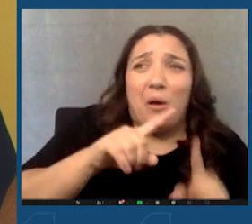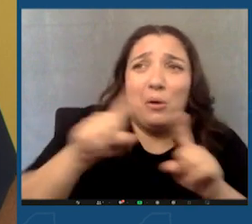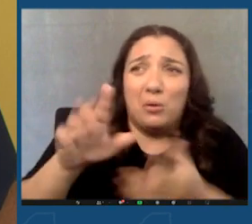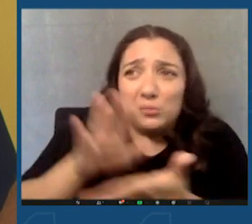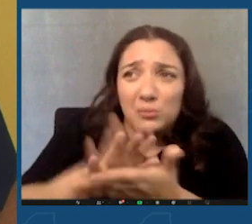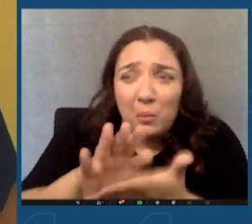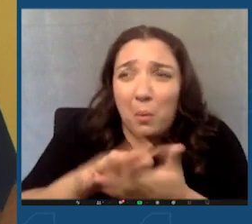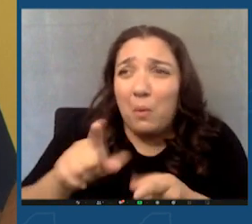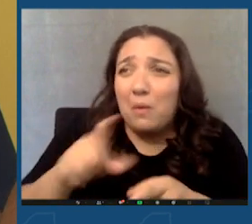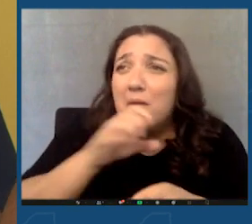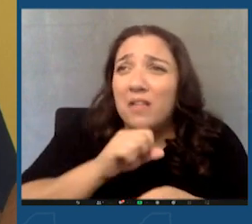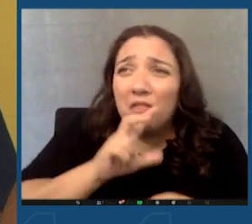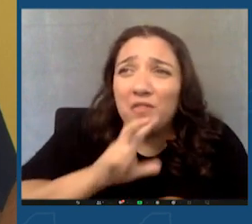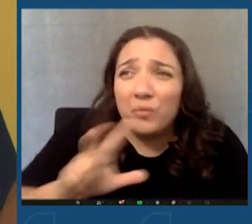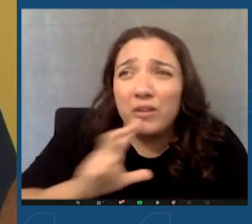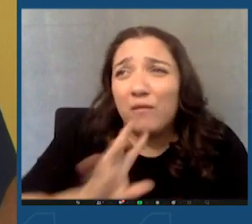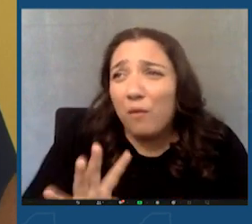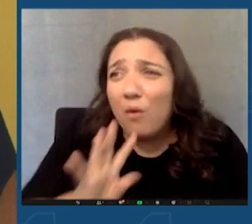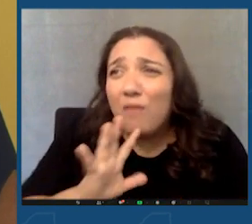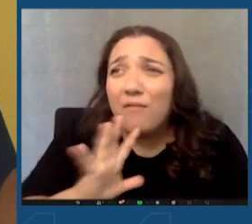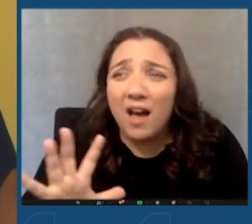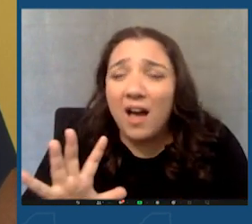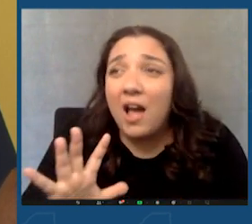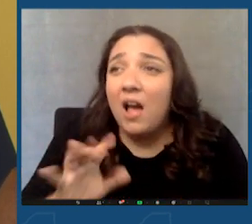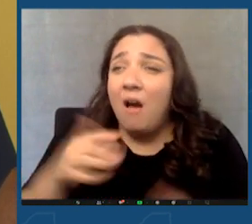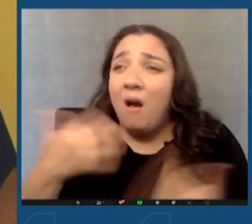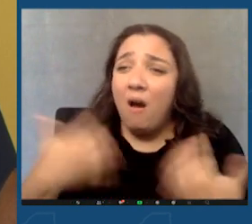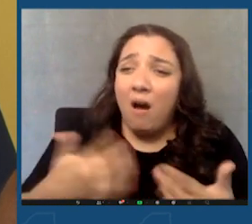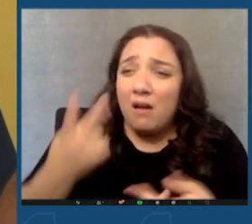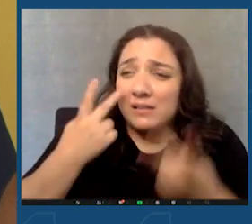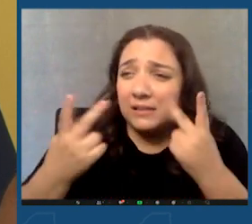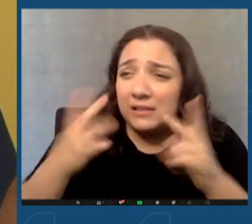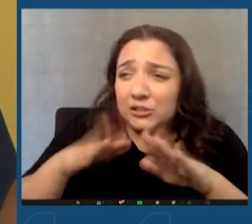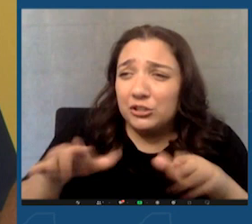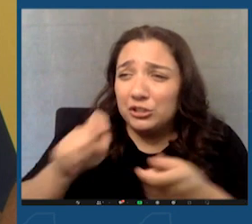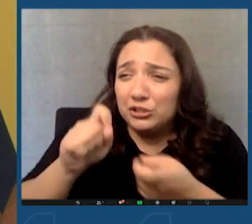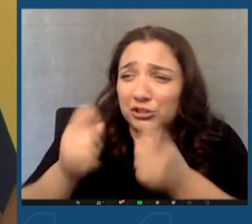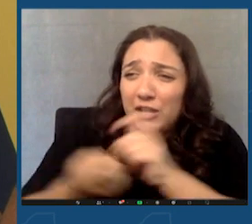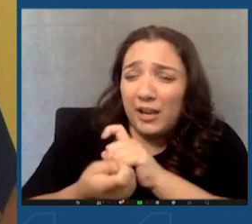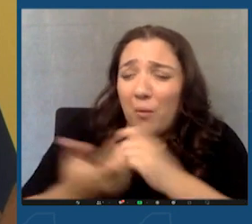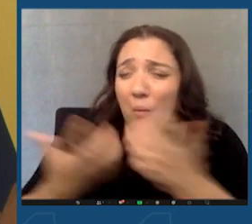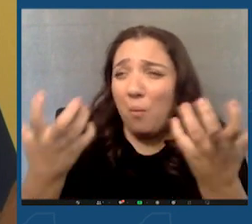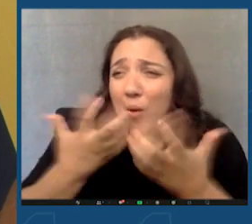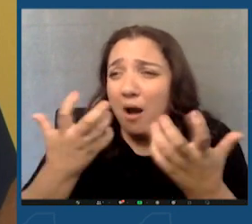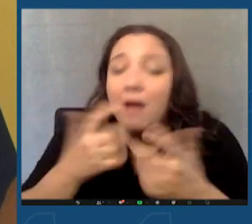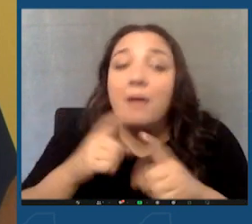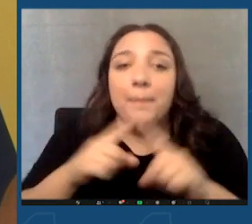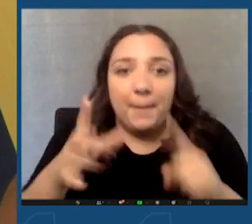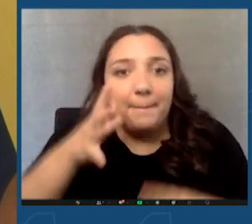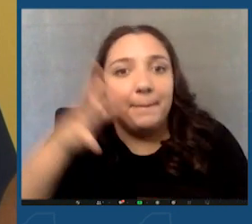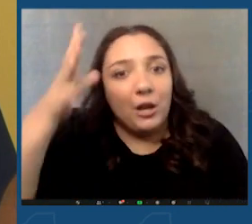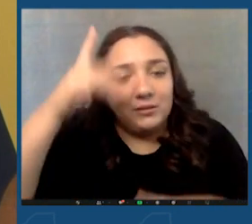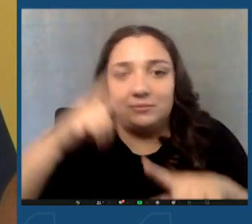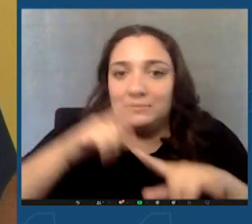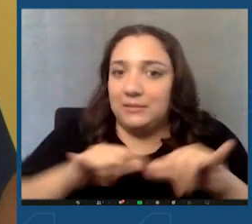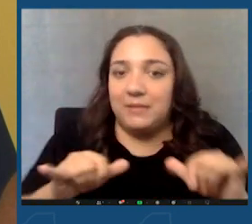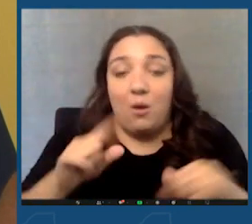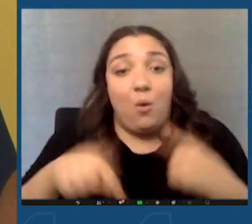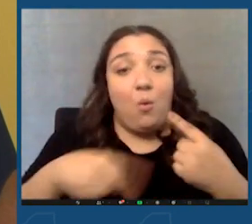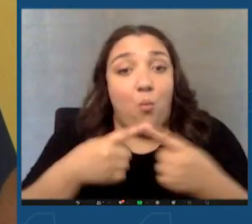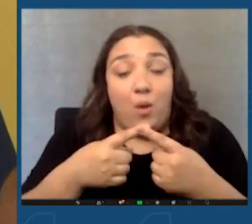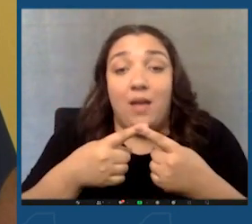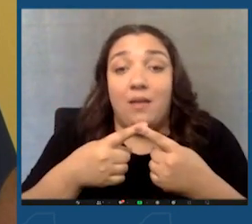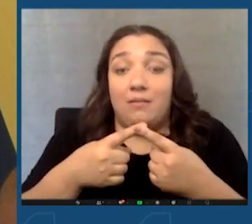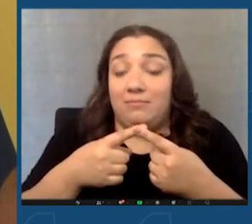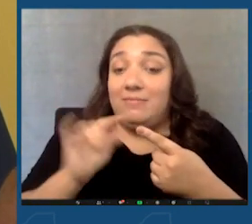4, 5-year-old, and they seem to be changing before your eyes. But every parent is hardwired from the second that baby is in their